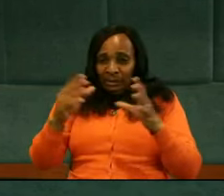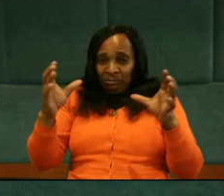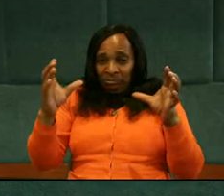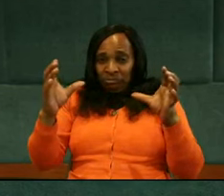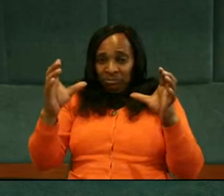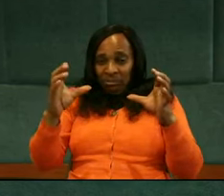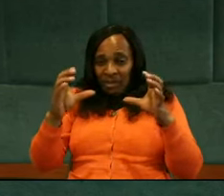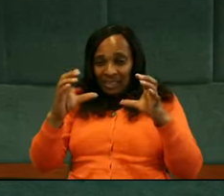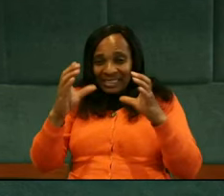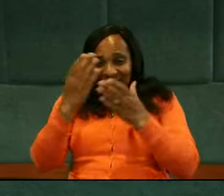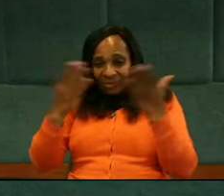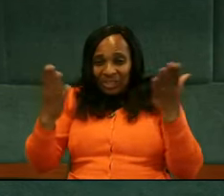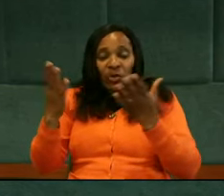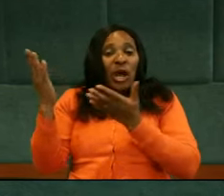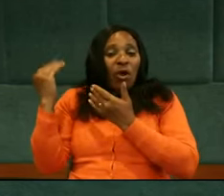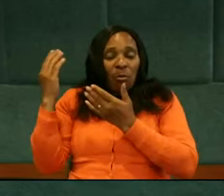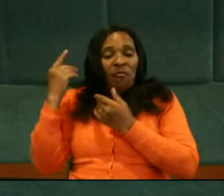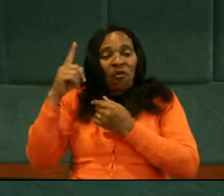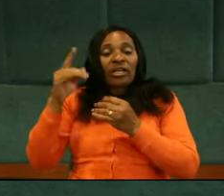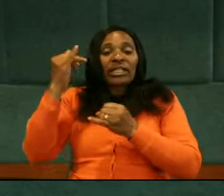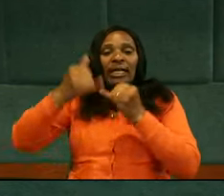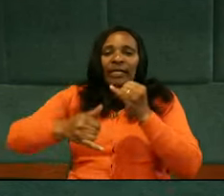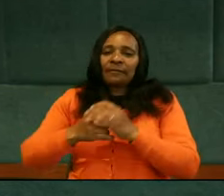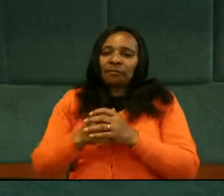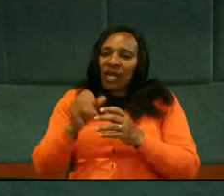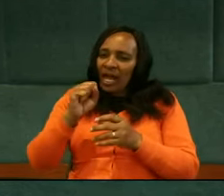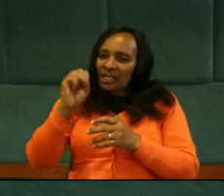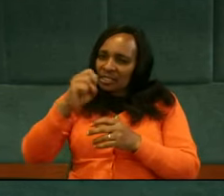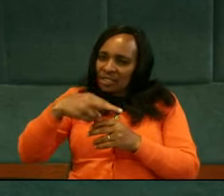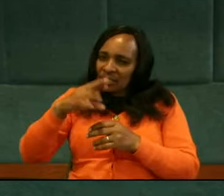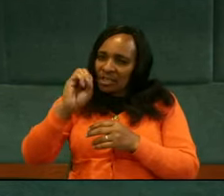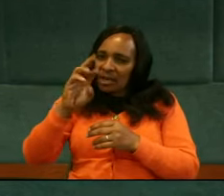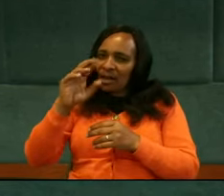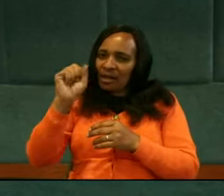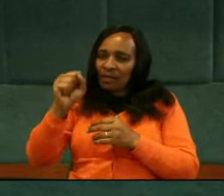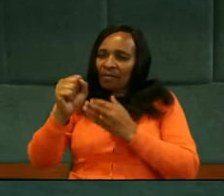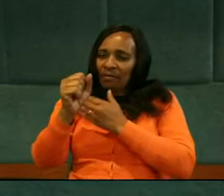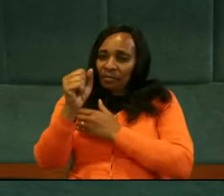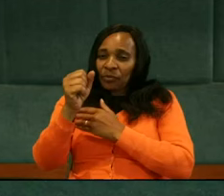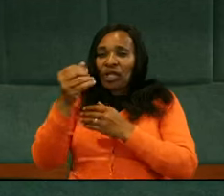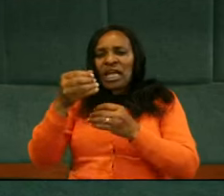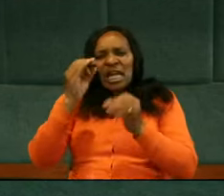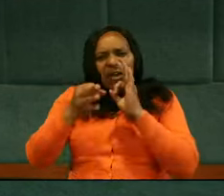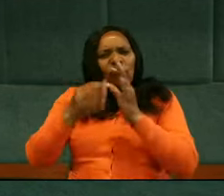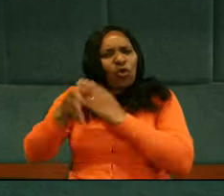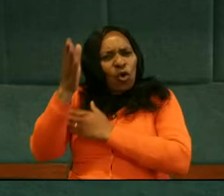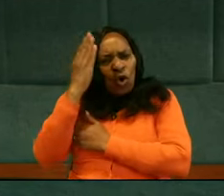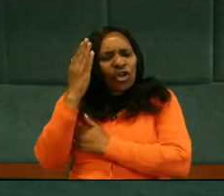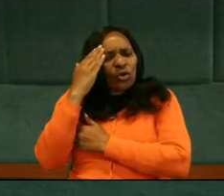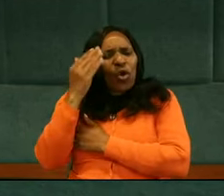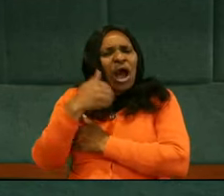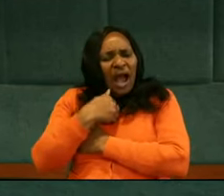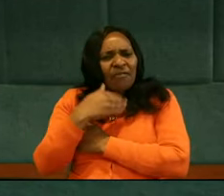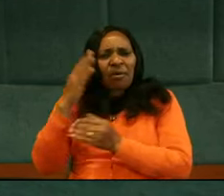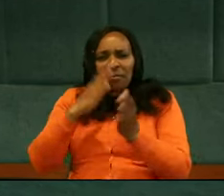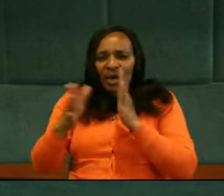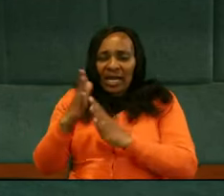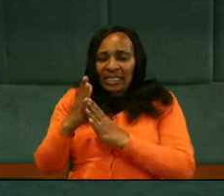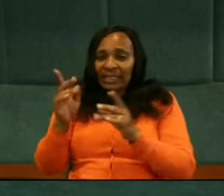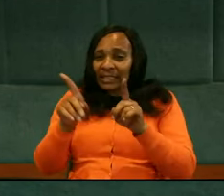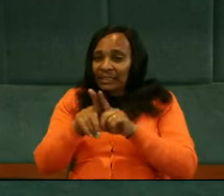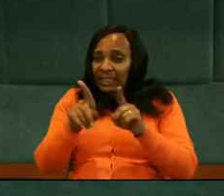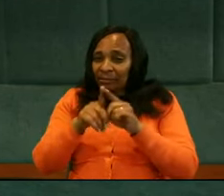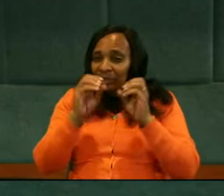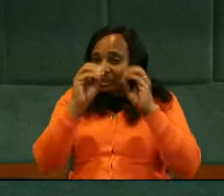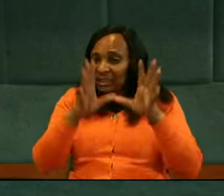Yeah. Mm-hmm. Ashley, as we all know that God has a plan for you, but in those cloudy moments, as Teacher Jonan is